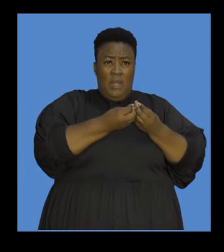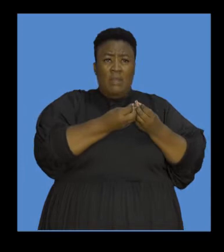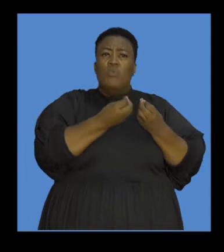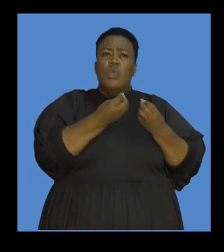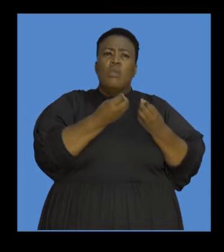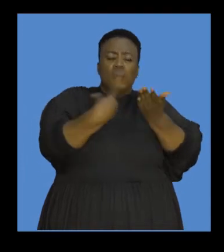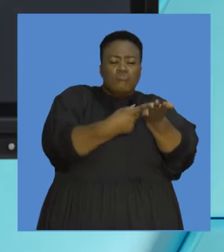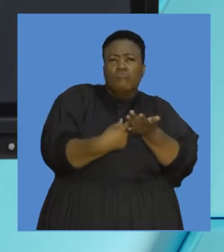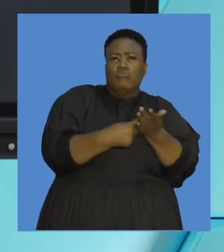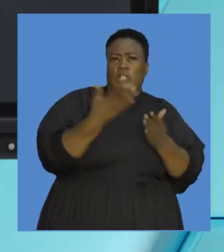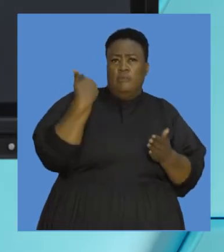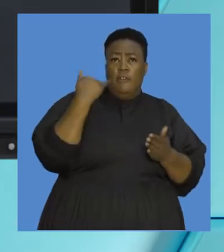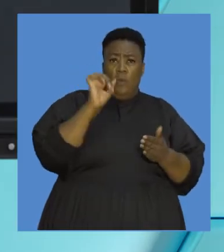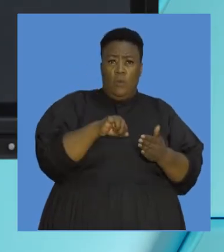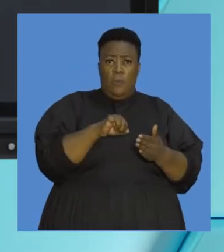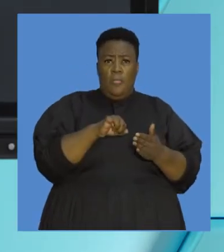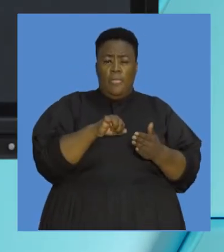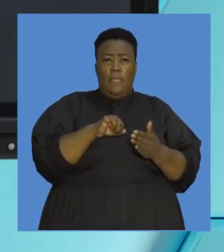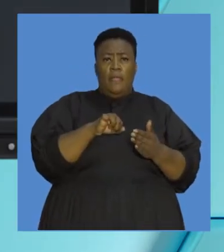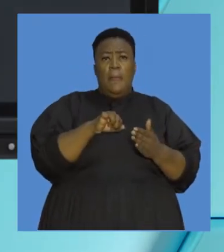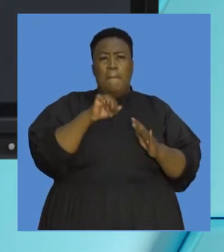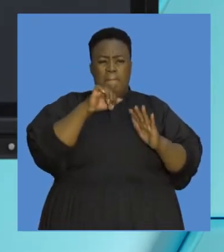about. What balanced